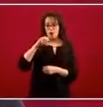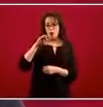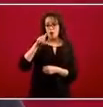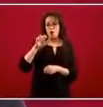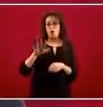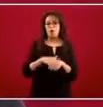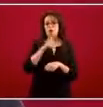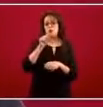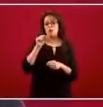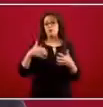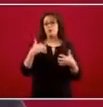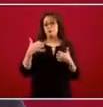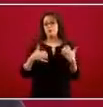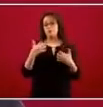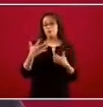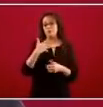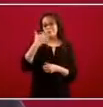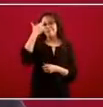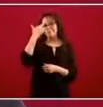that were